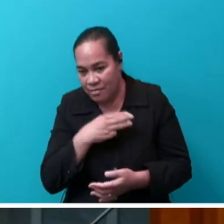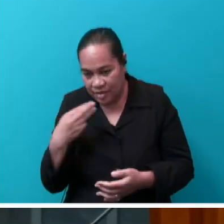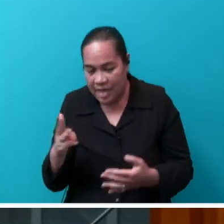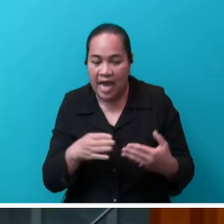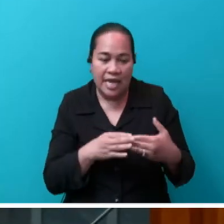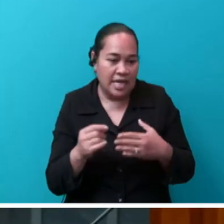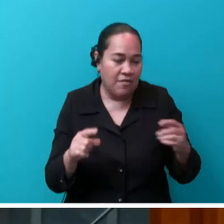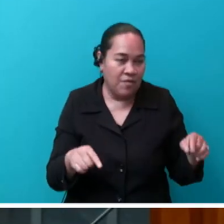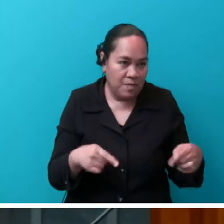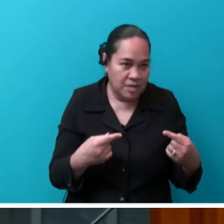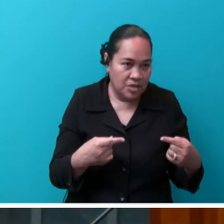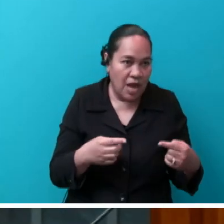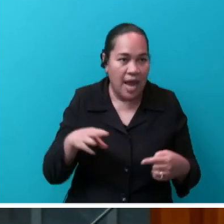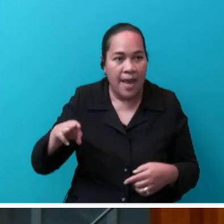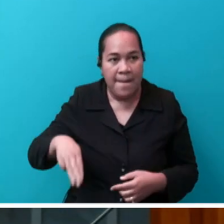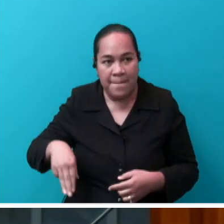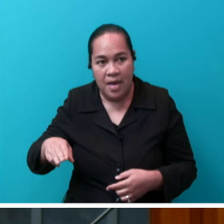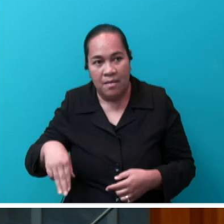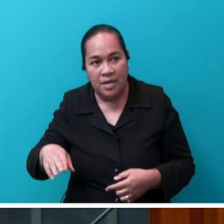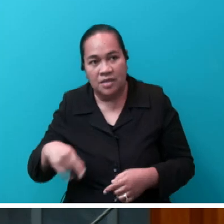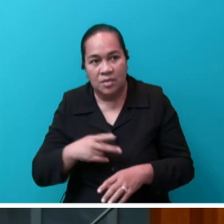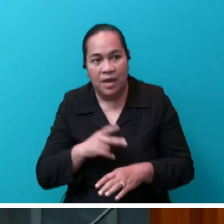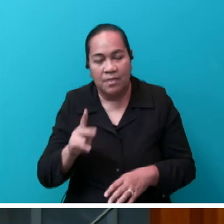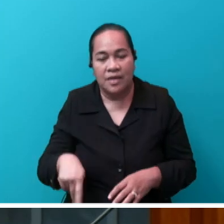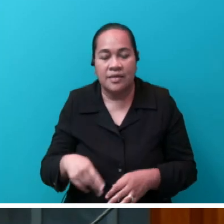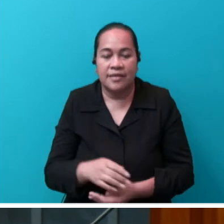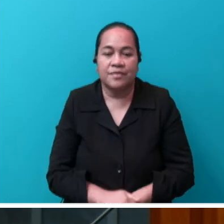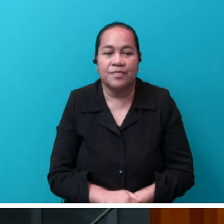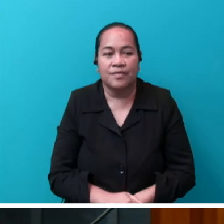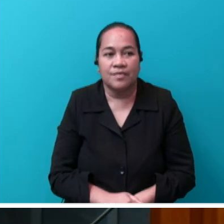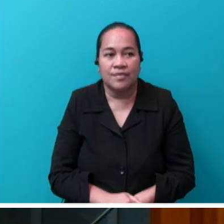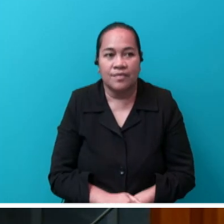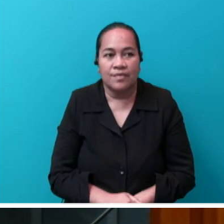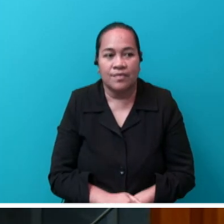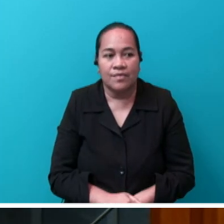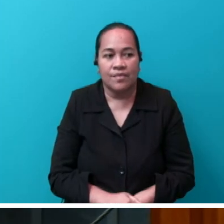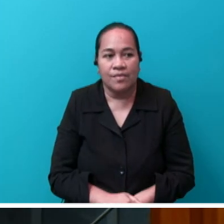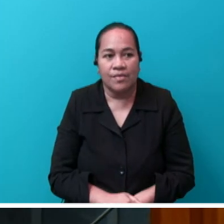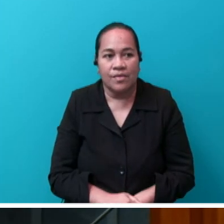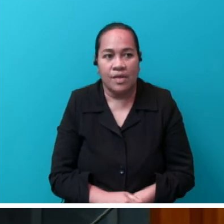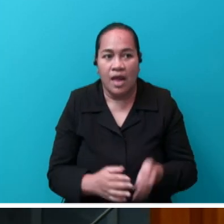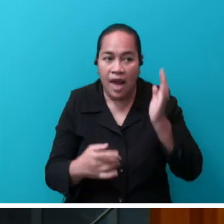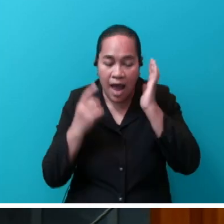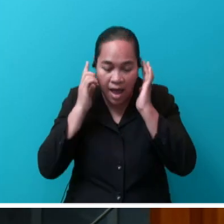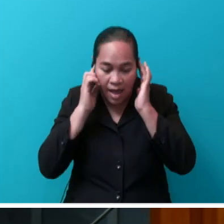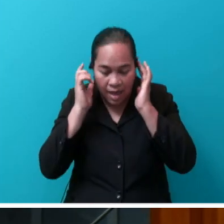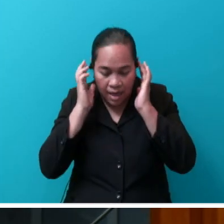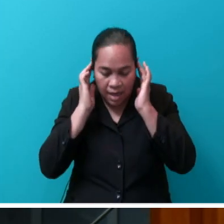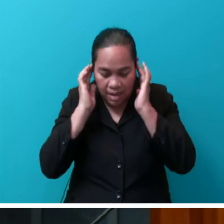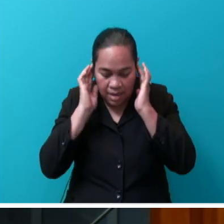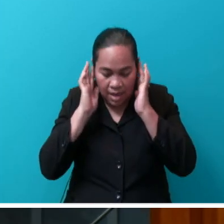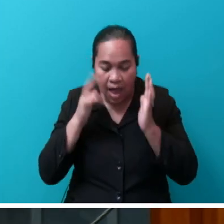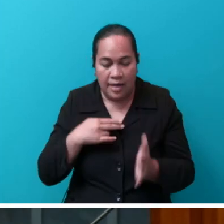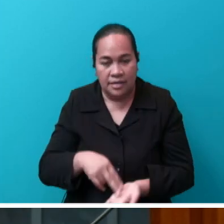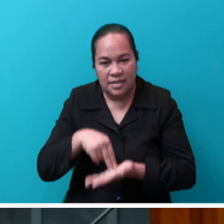Opposition, and members of Parliament, ladies and gentlemen. Mr. Speaker, sir, I rise to provide a brief to